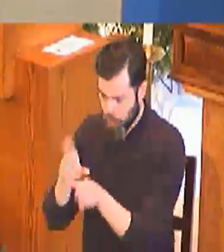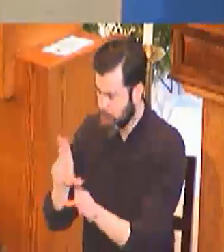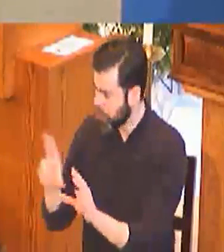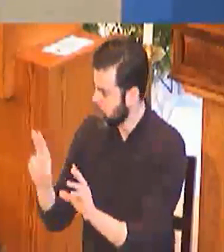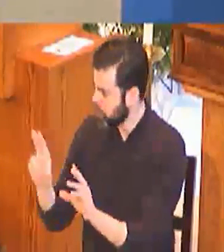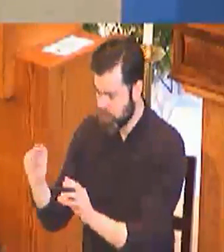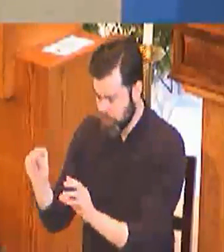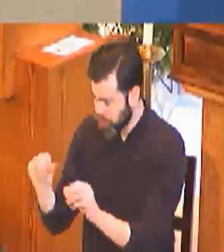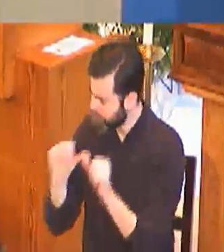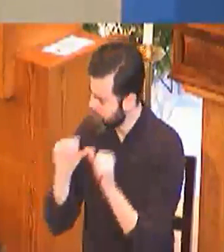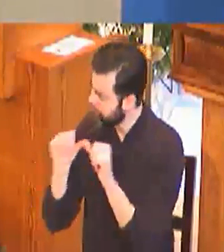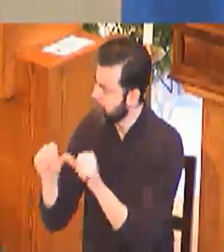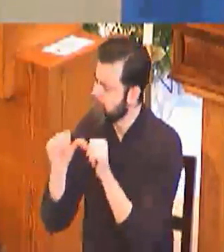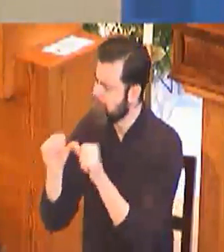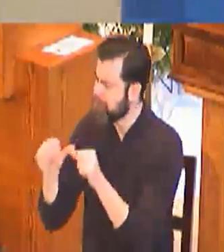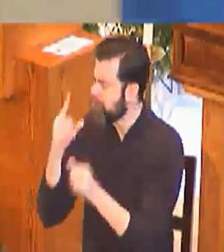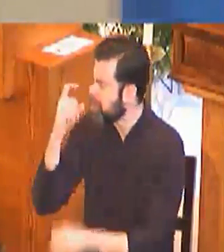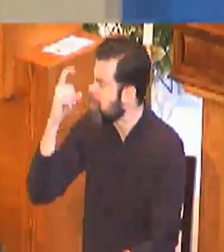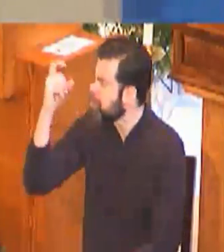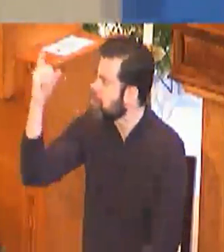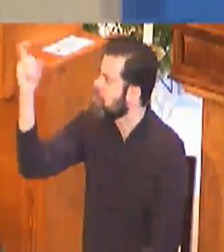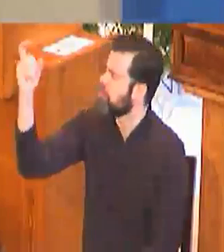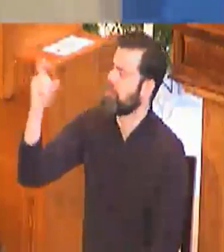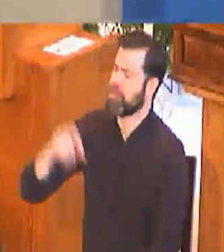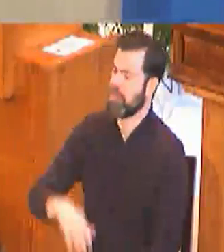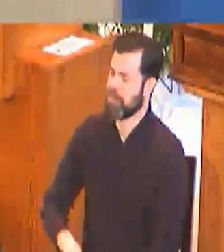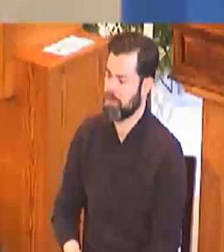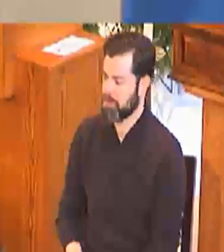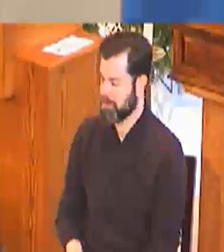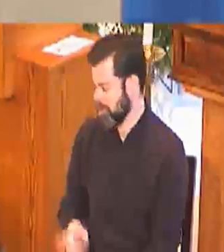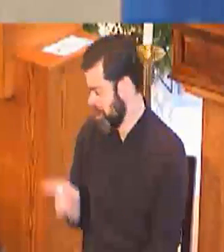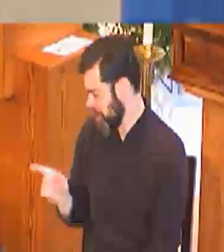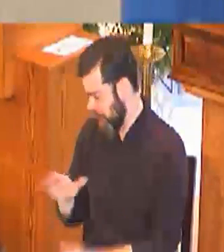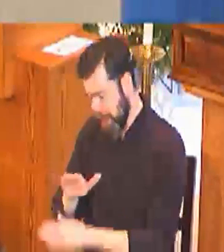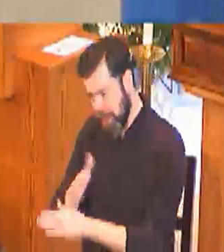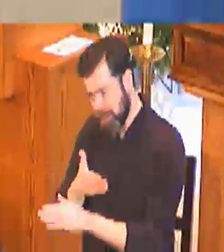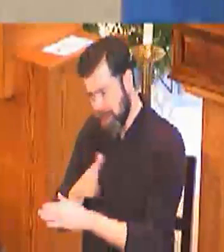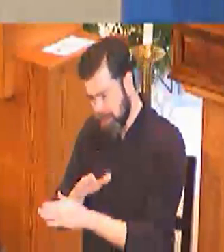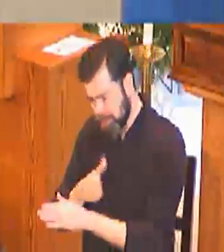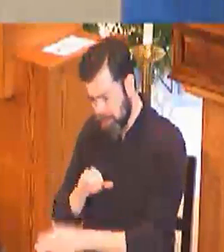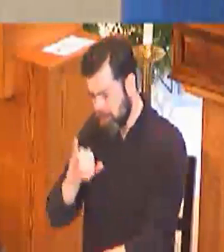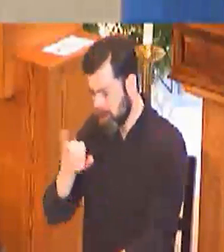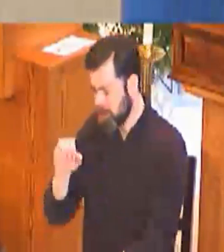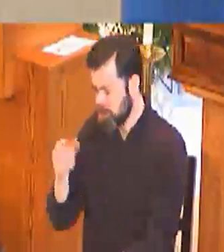Do not quit dreaming. I can't say it any better than John Lennon said it. Be a dreamer.